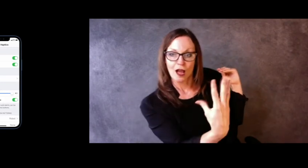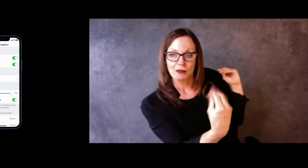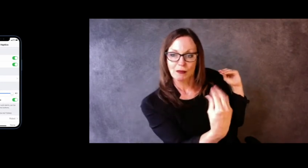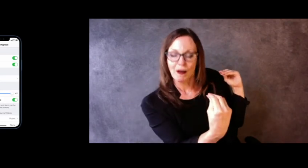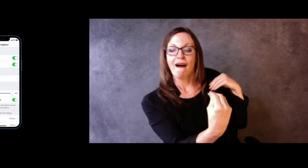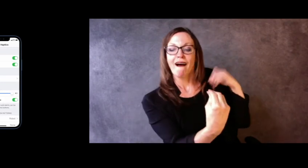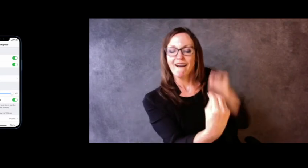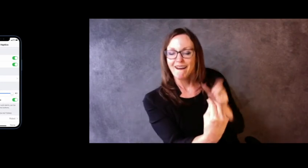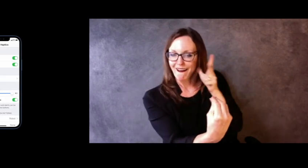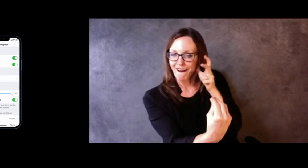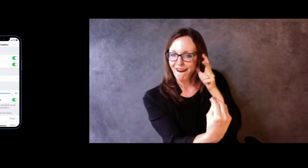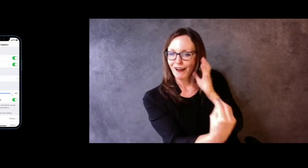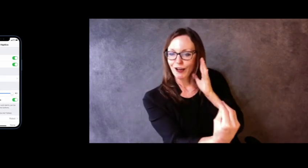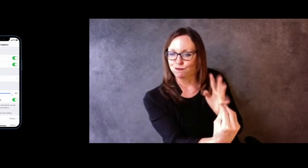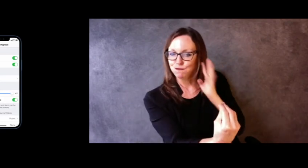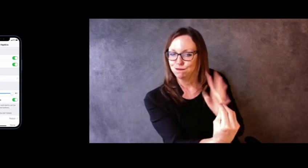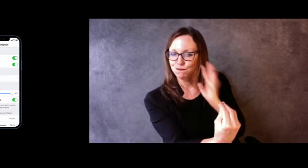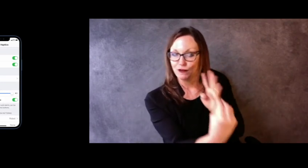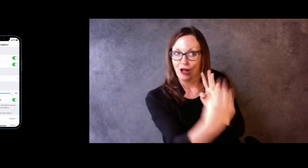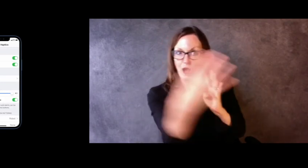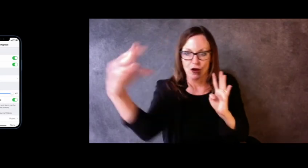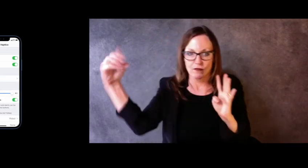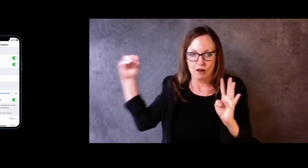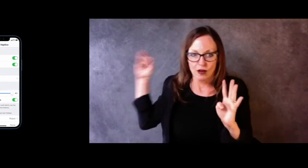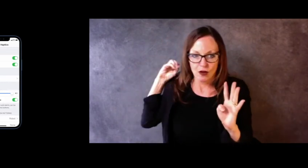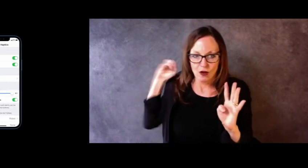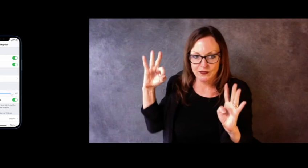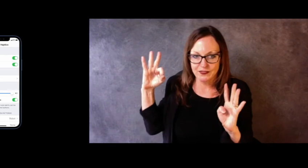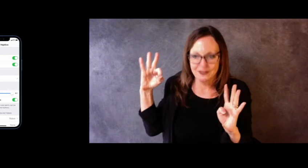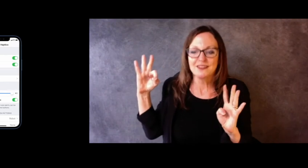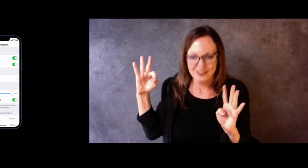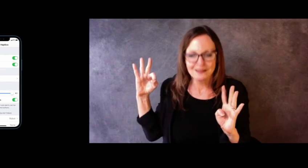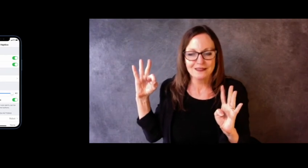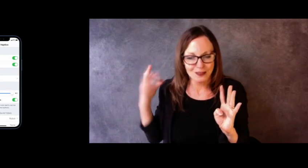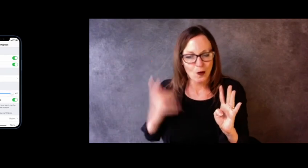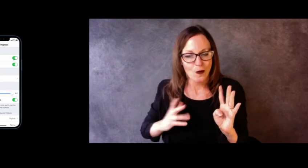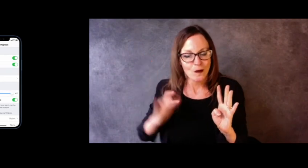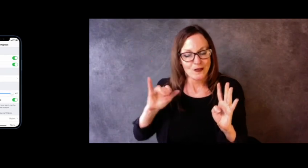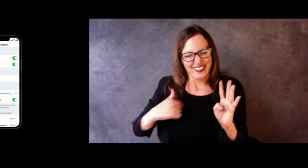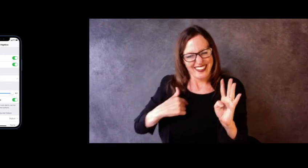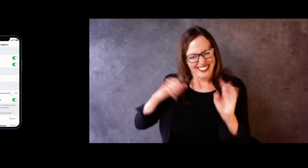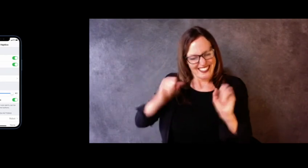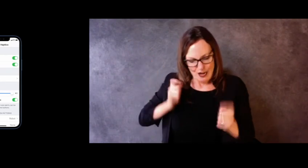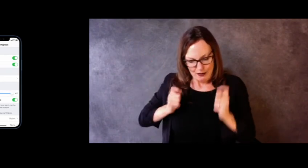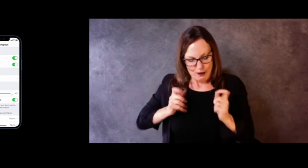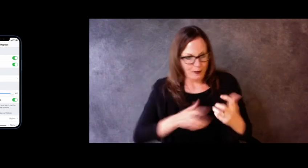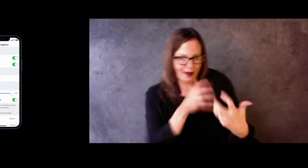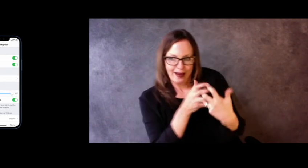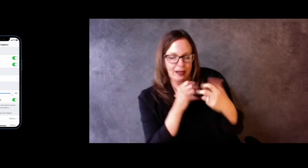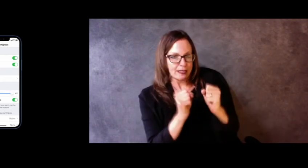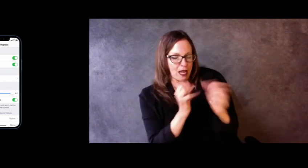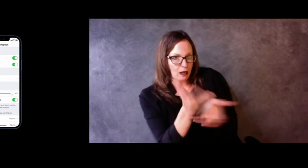can also limit the maximum headphone volume of music and videos to protect your hearing with reduced loud sounds on your device.